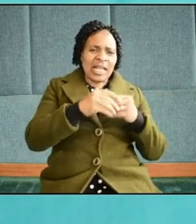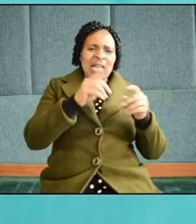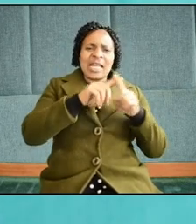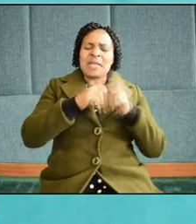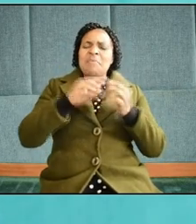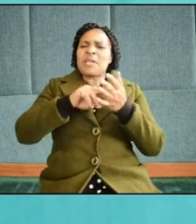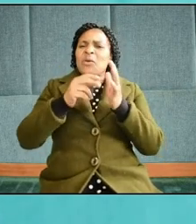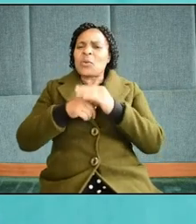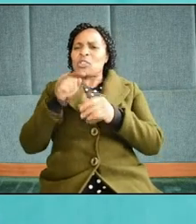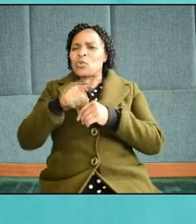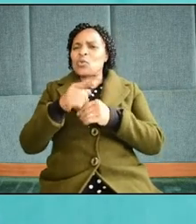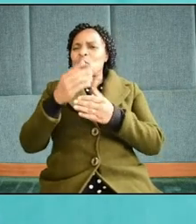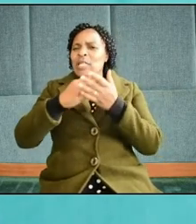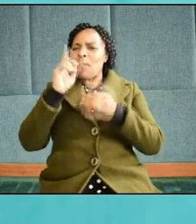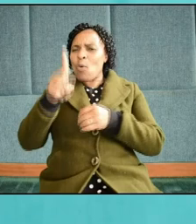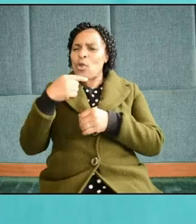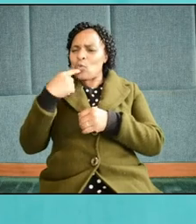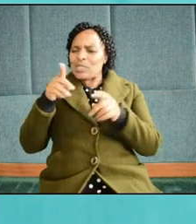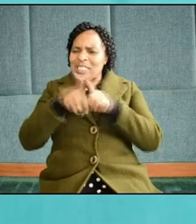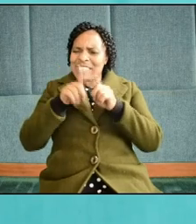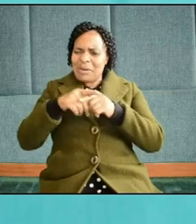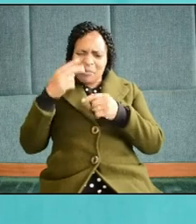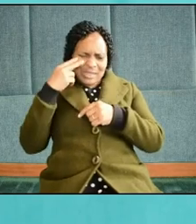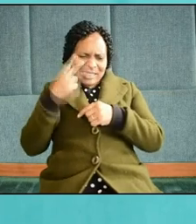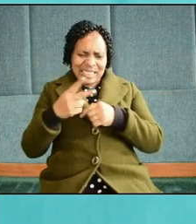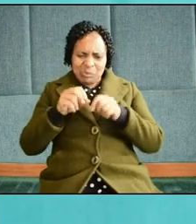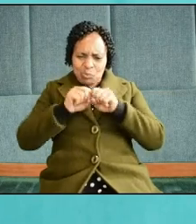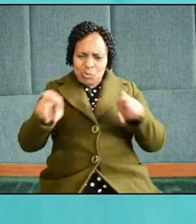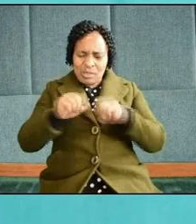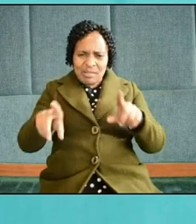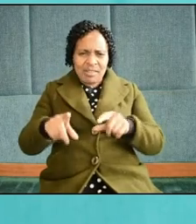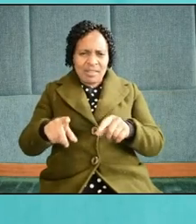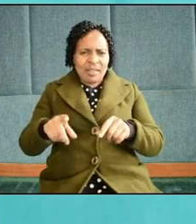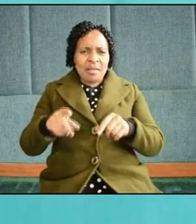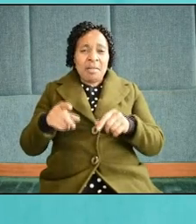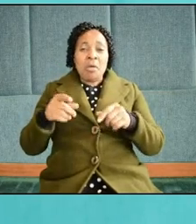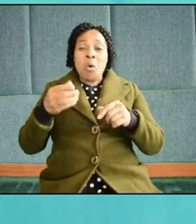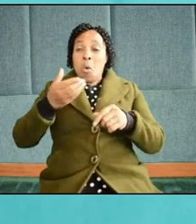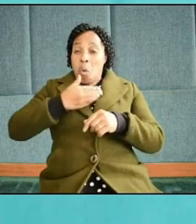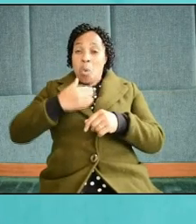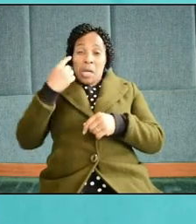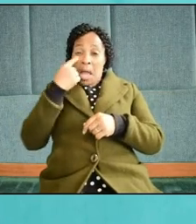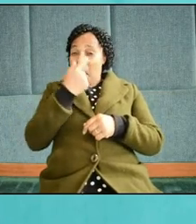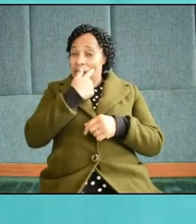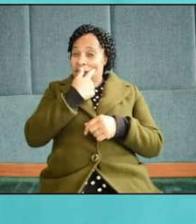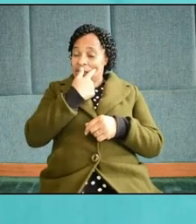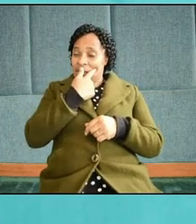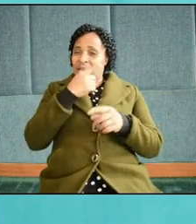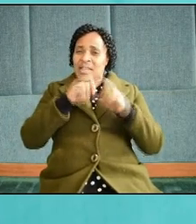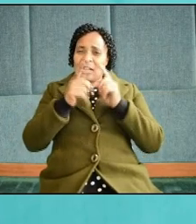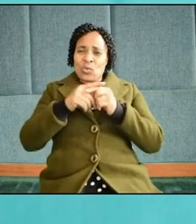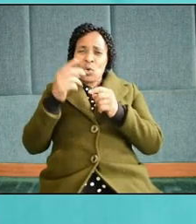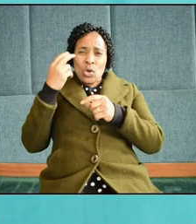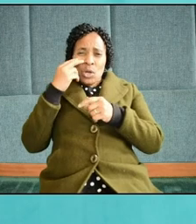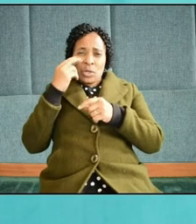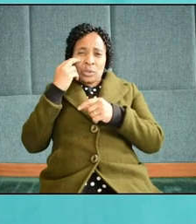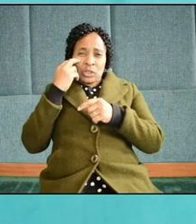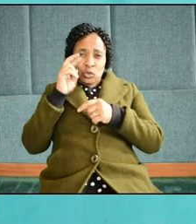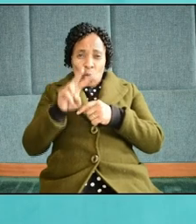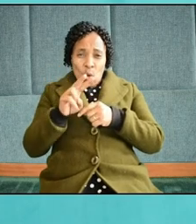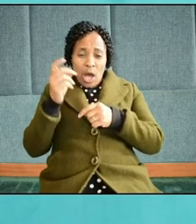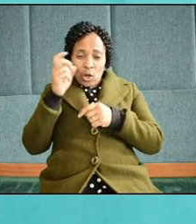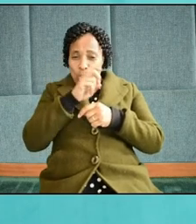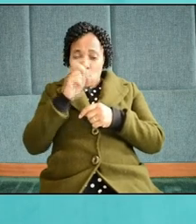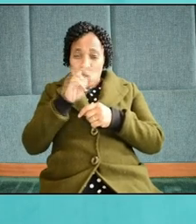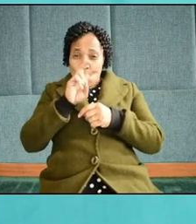to grasshoppers. Oh my. So he says that we seemed like grasshoppers in our own eyes and we looked the same to them.